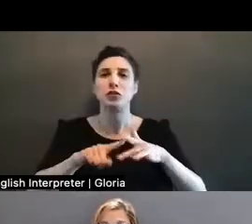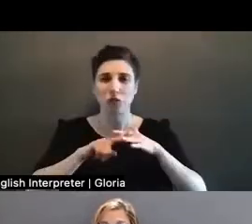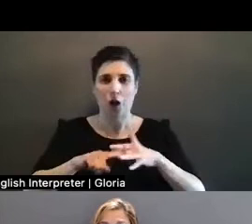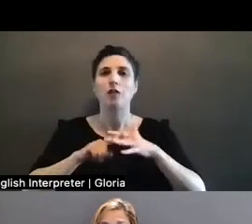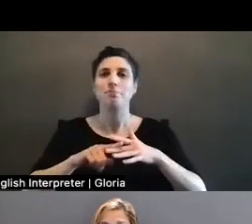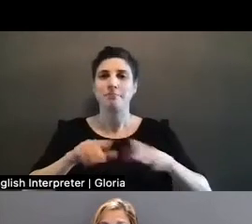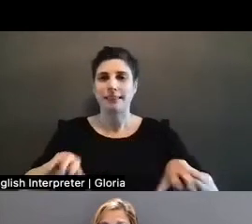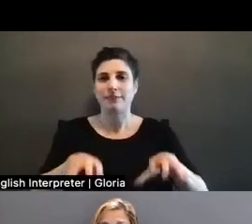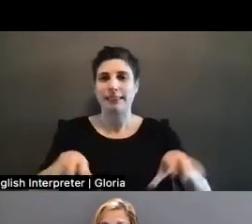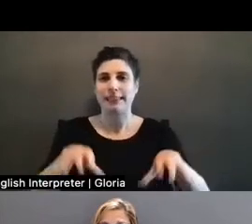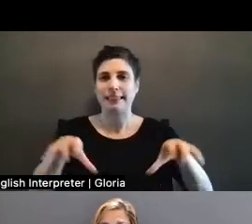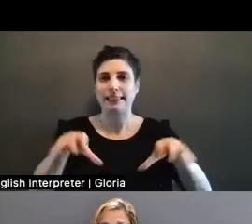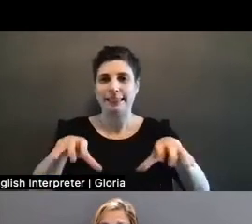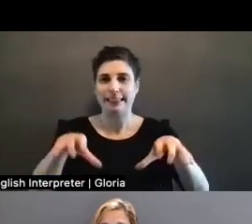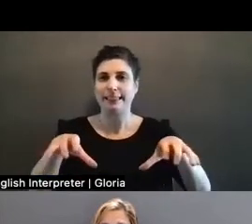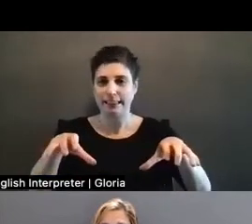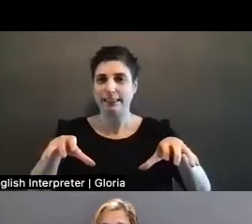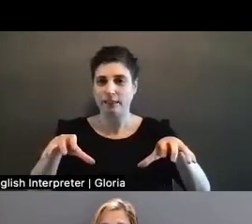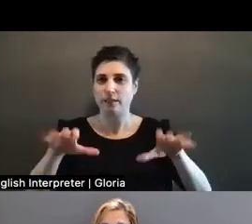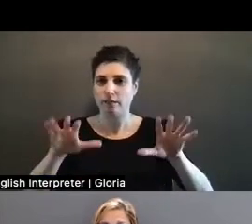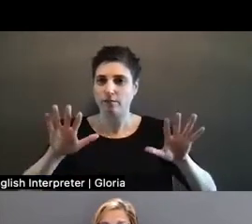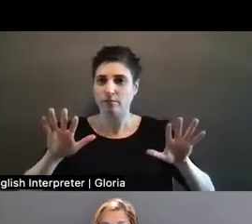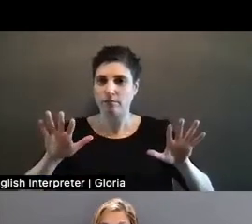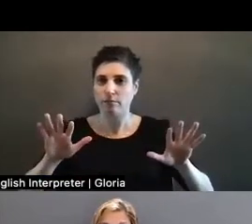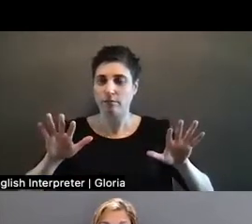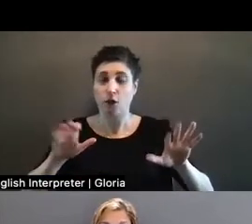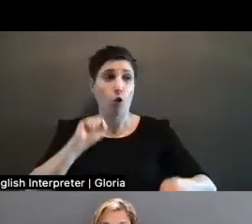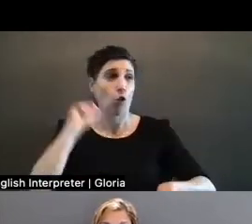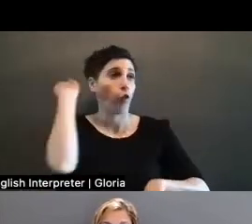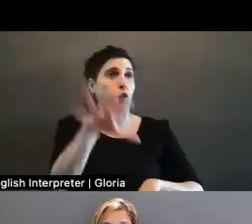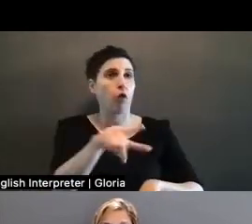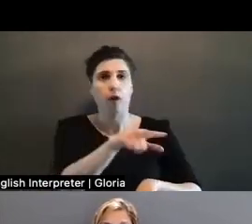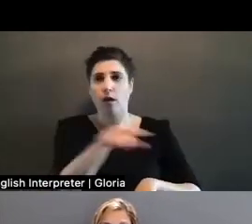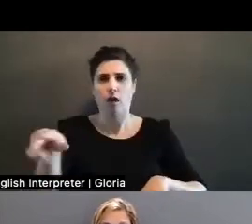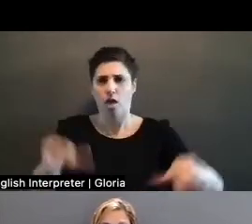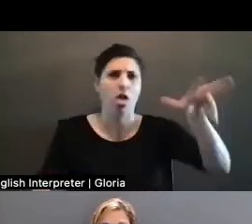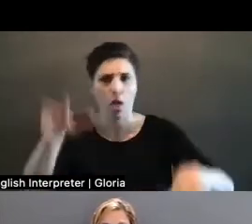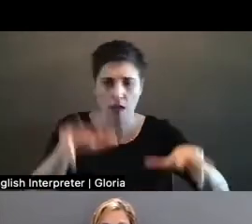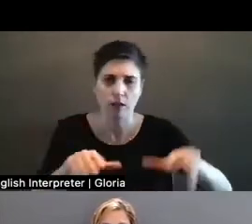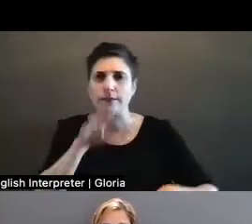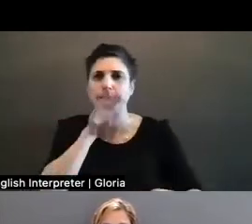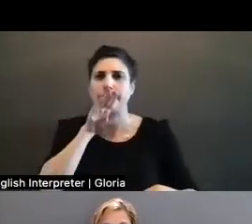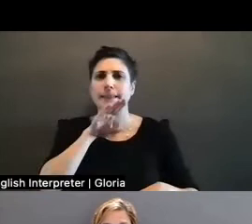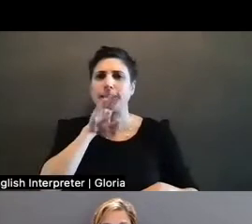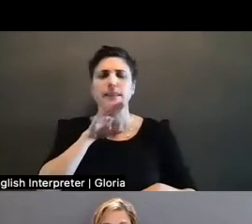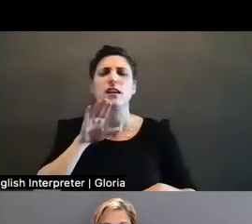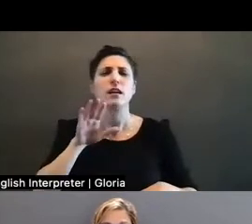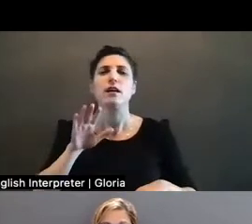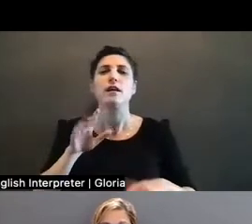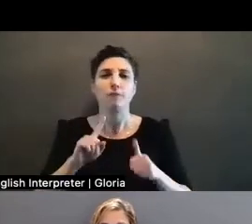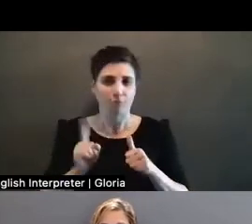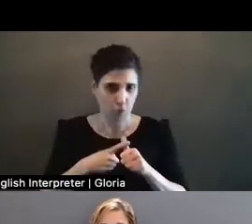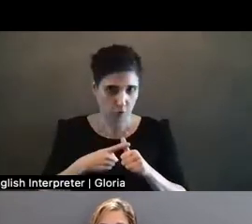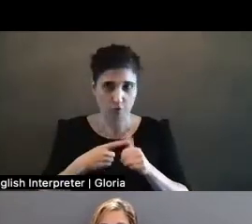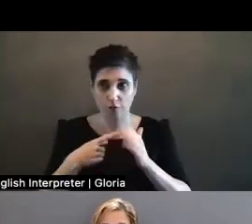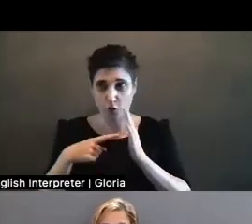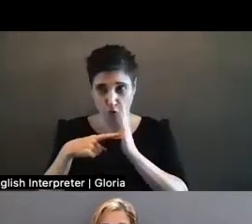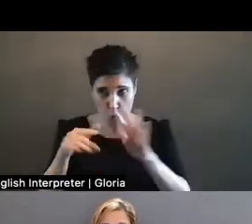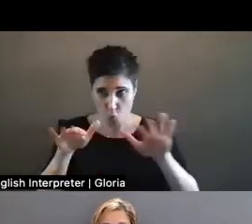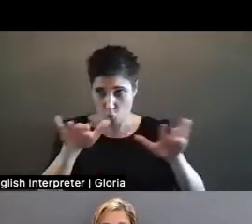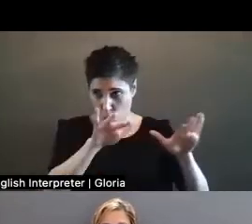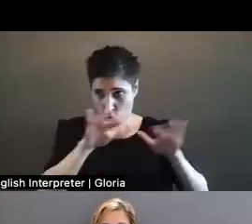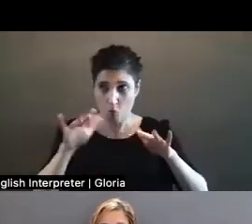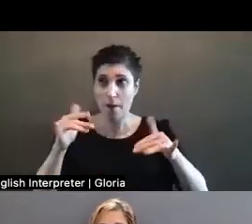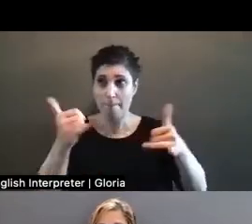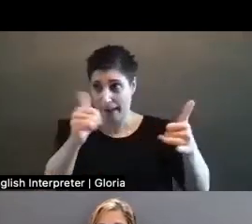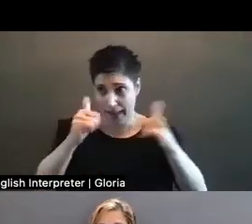to really begin collaborating or sharing their ideas. And yeah, something I found extremely helpful is